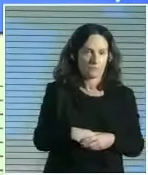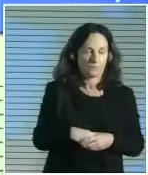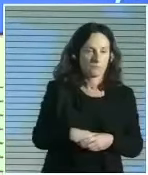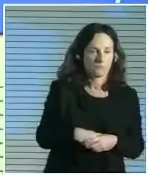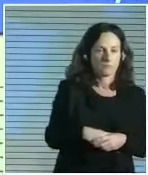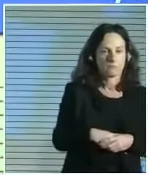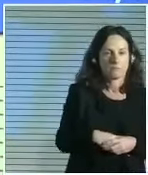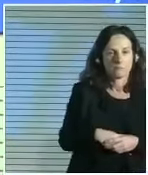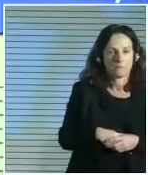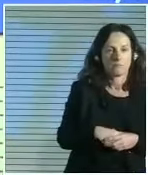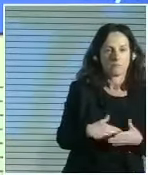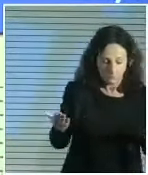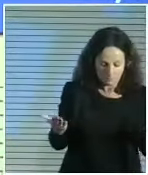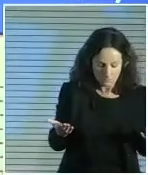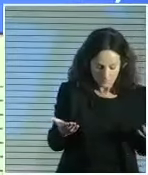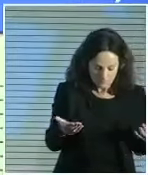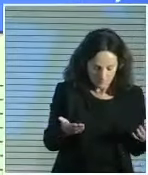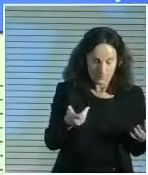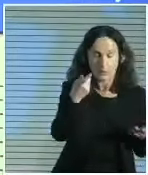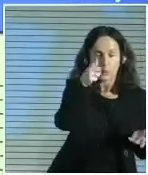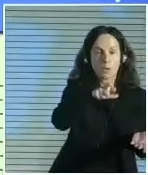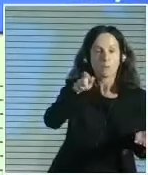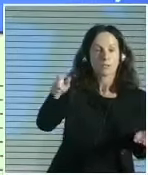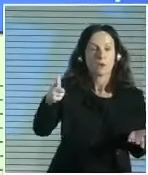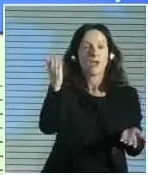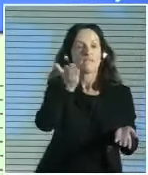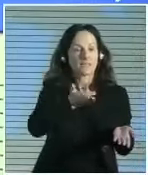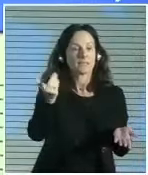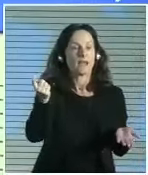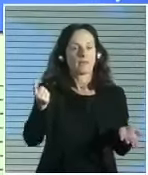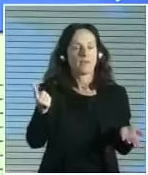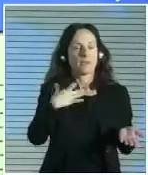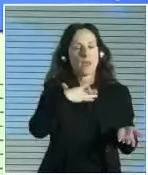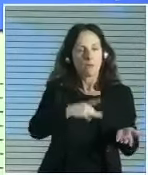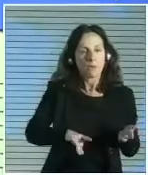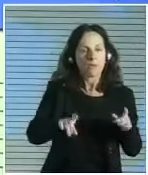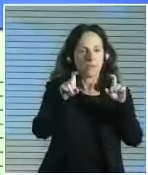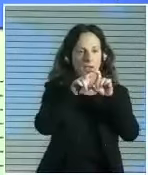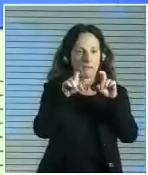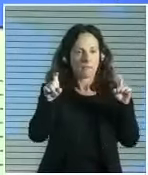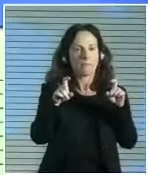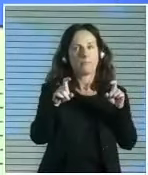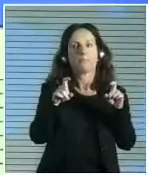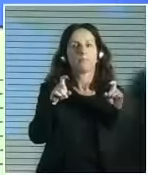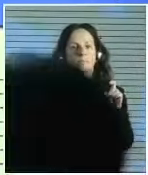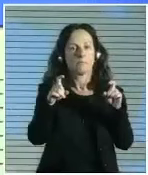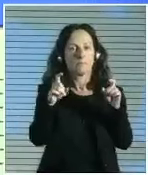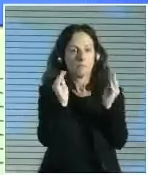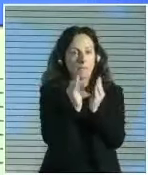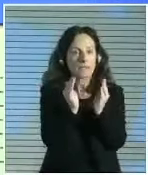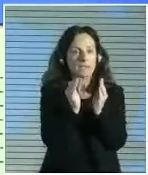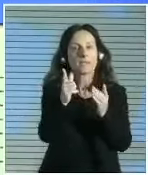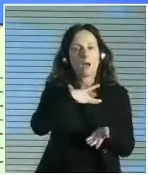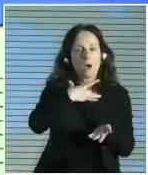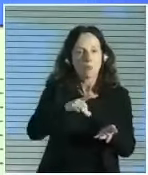medium-sized enterprise, can measure and reduce their own carbon footprint, and at the